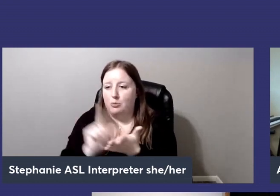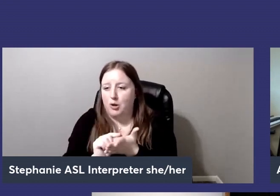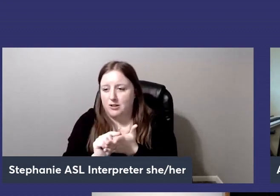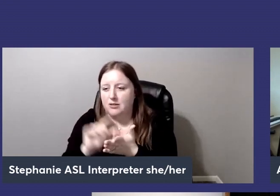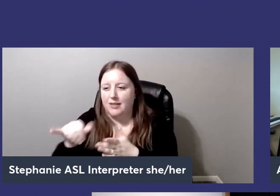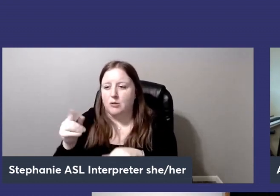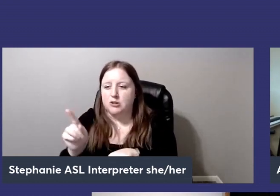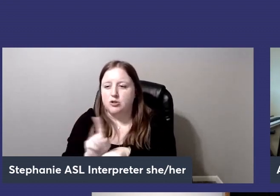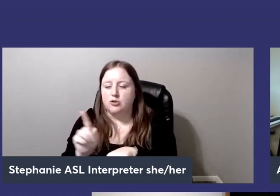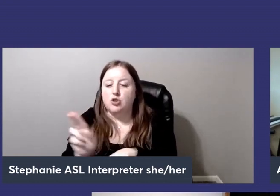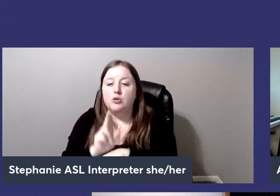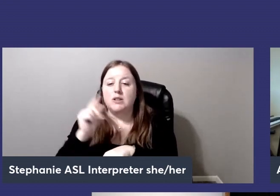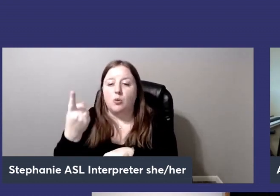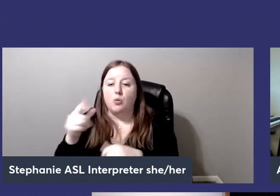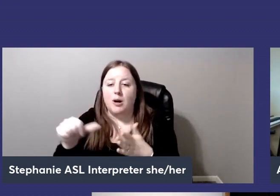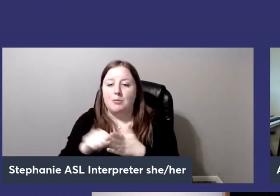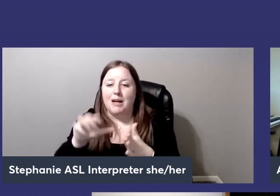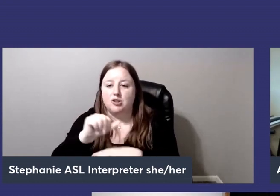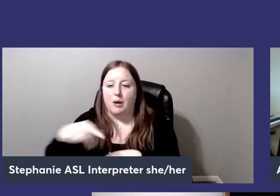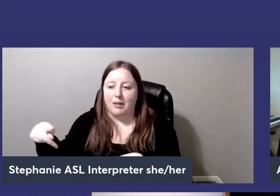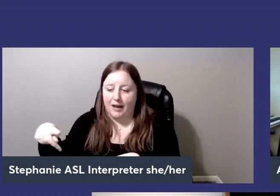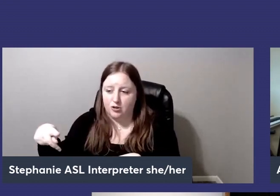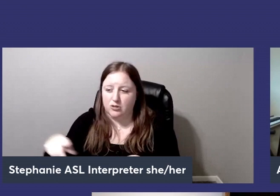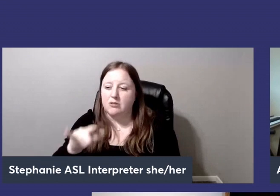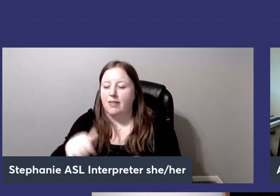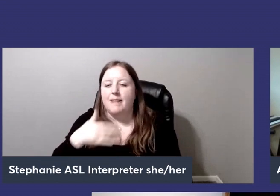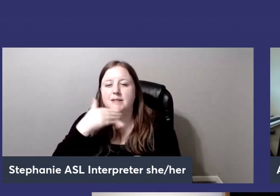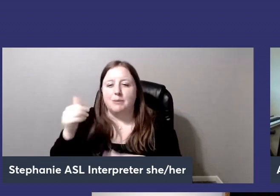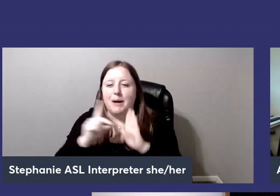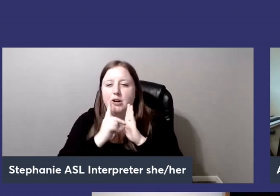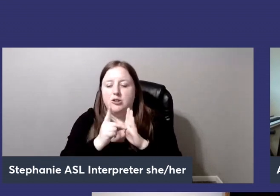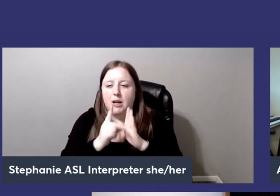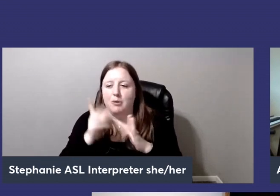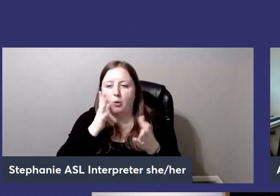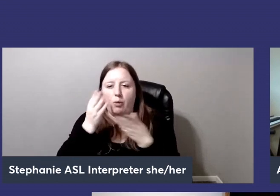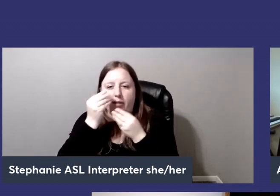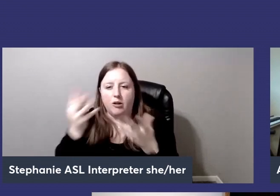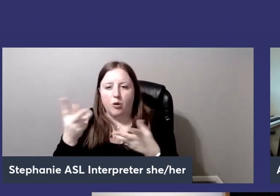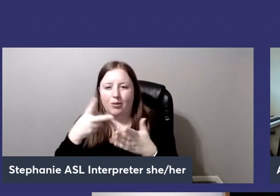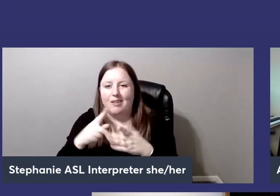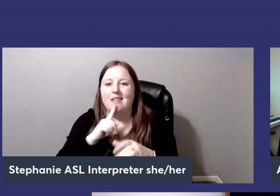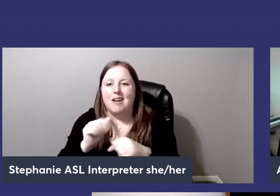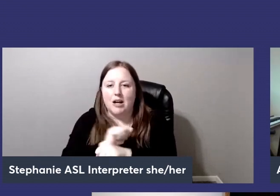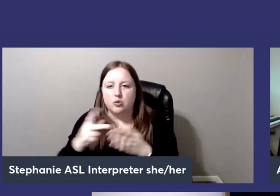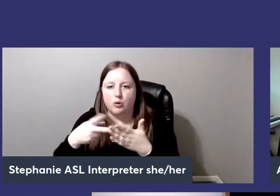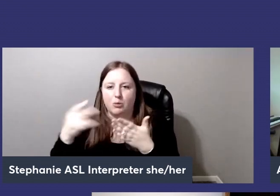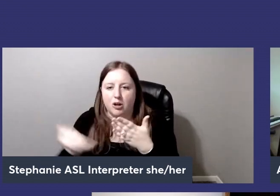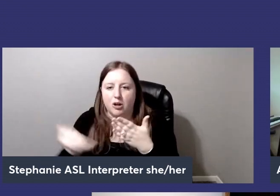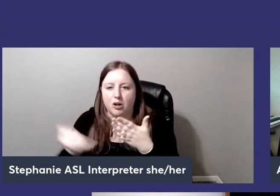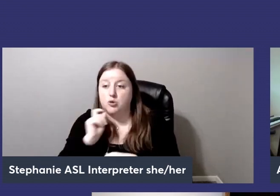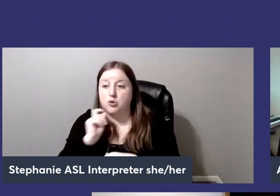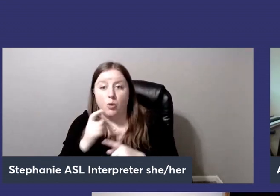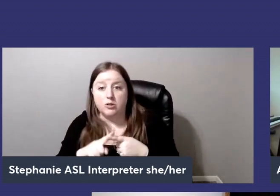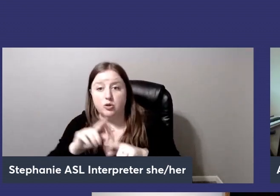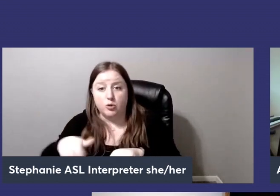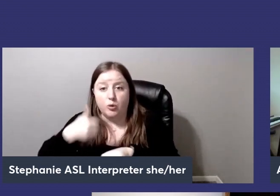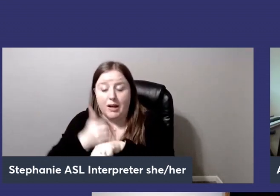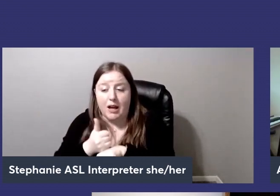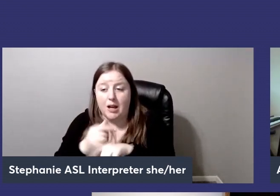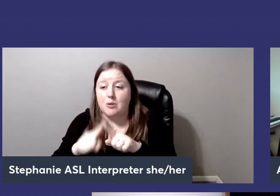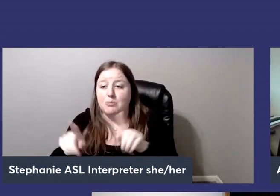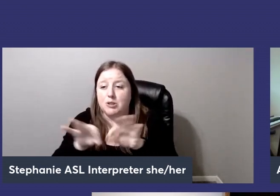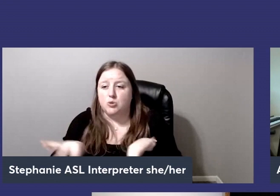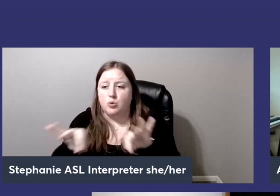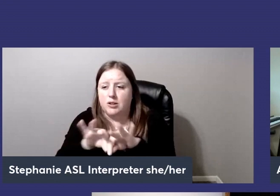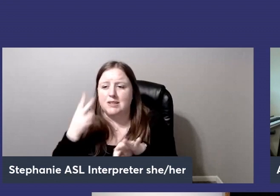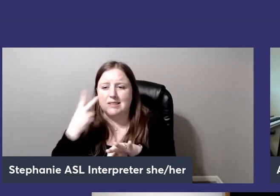single page application. This is a better demo in that it gives you a sense of the actual project. As cool as it is to create, it's more interesting to see what it's like to